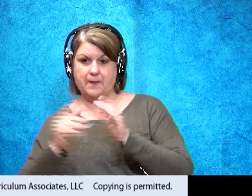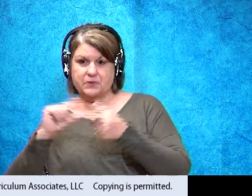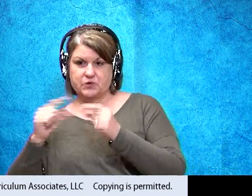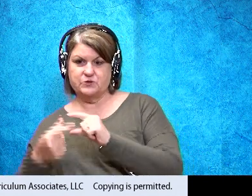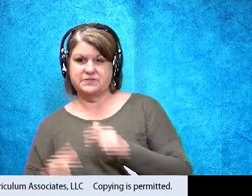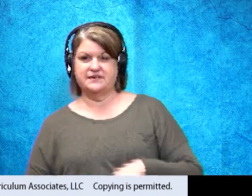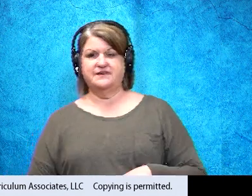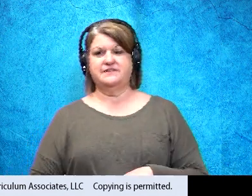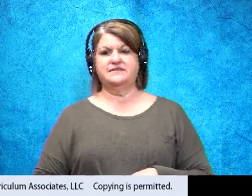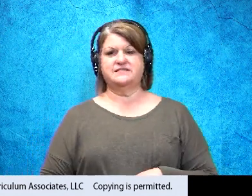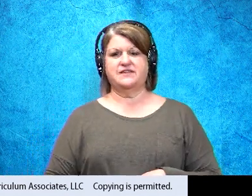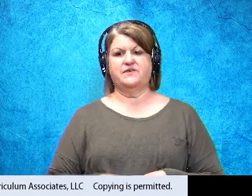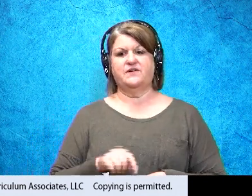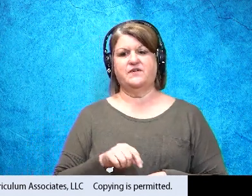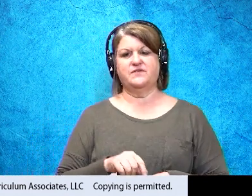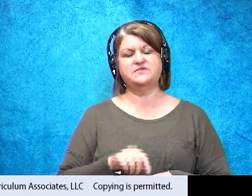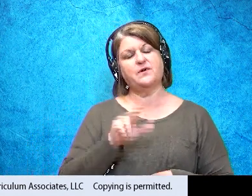tens. Ooh, 3 tens.